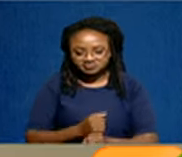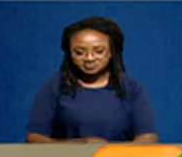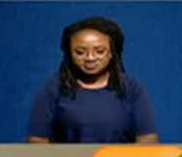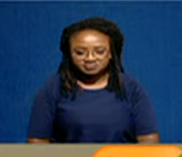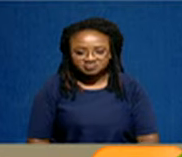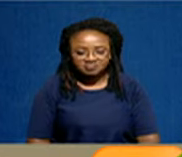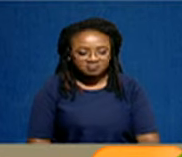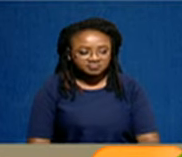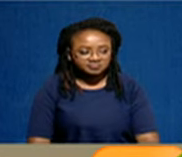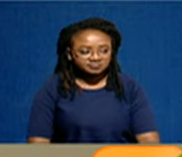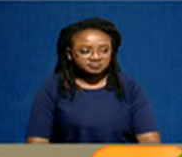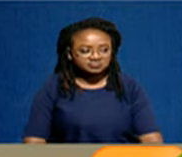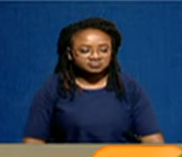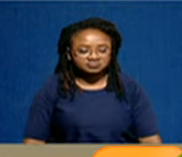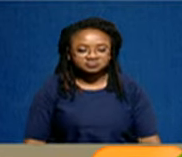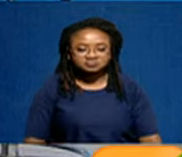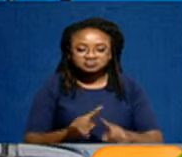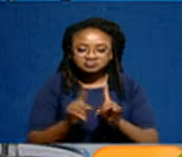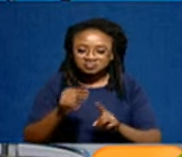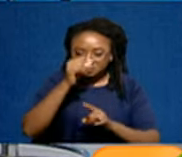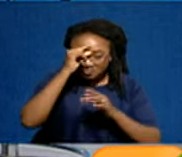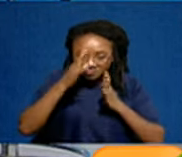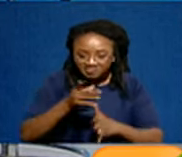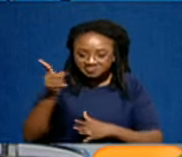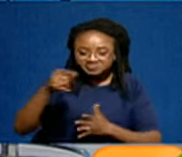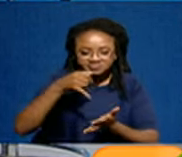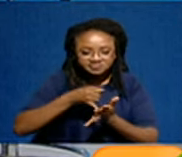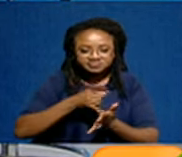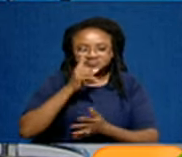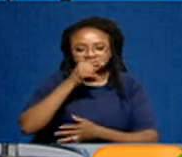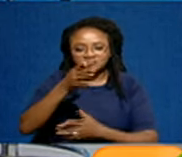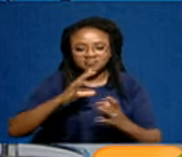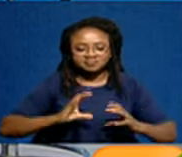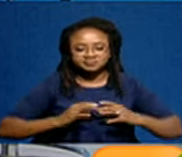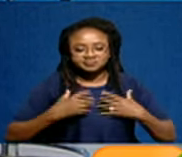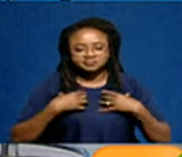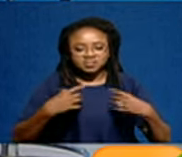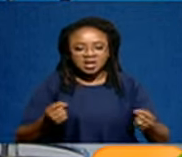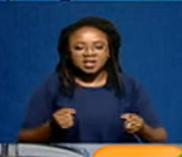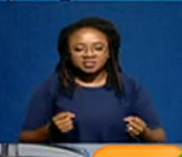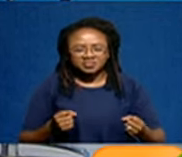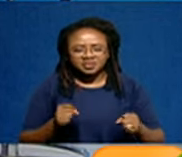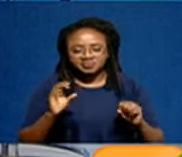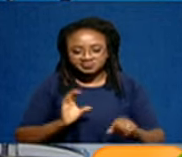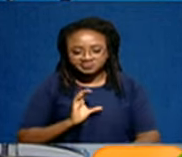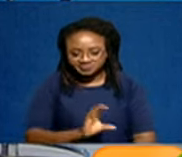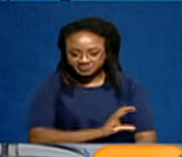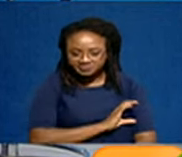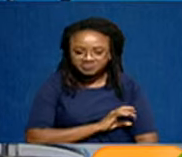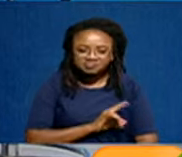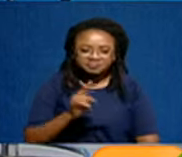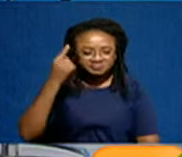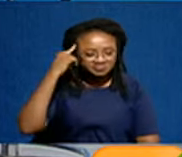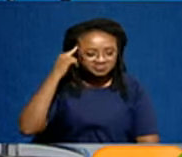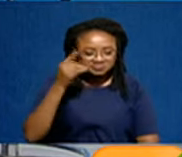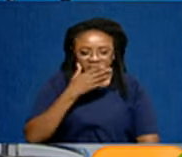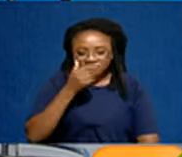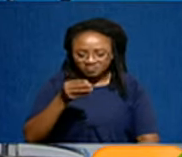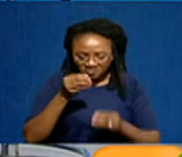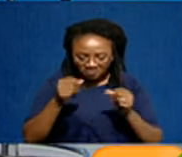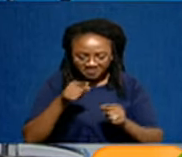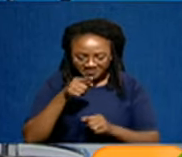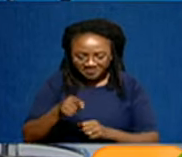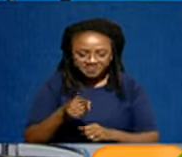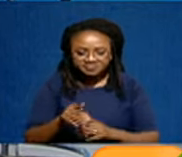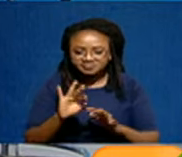But, Governor, you're part of the health committee. What is the best way of dealing? What is the best way of dealing with this standoff that is now entering day 26? The best